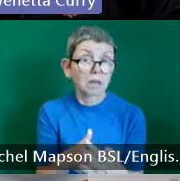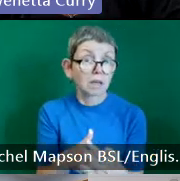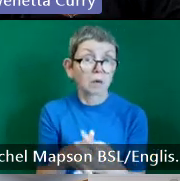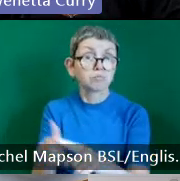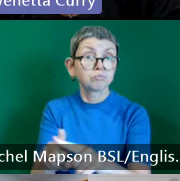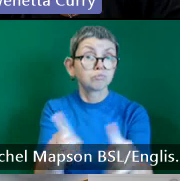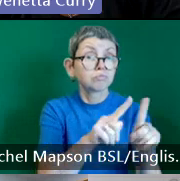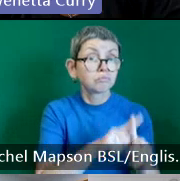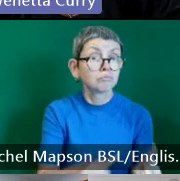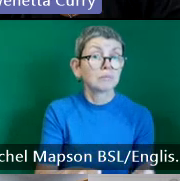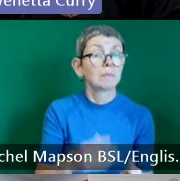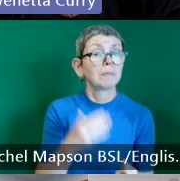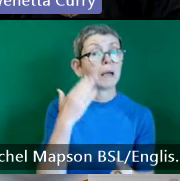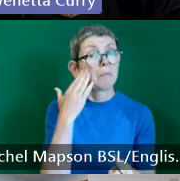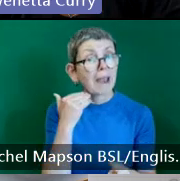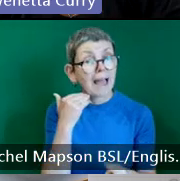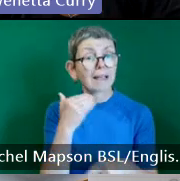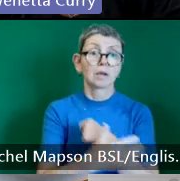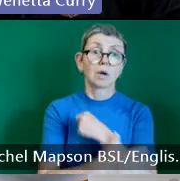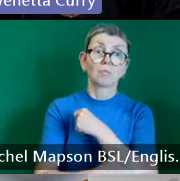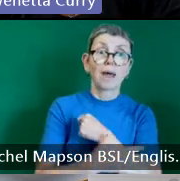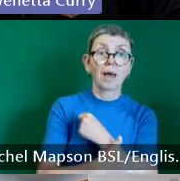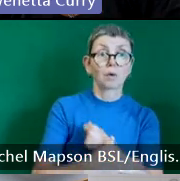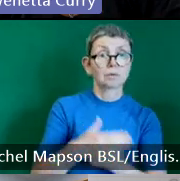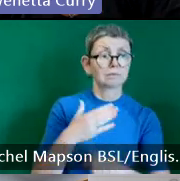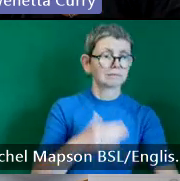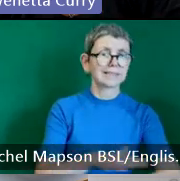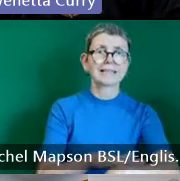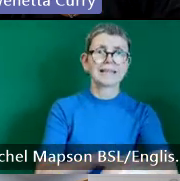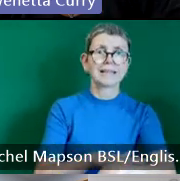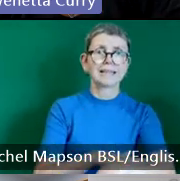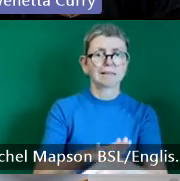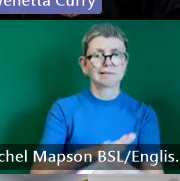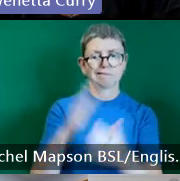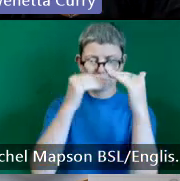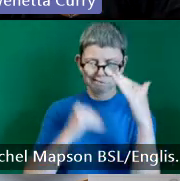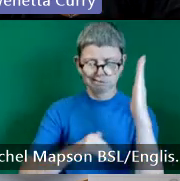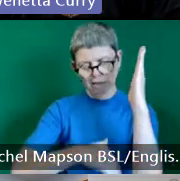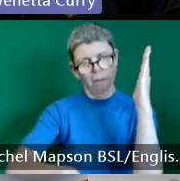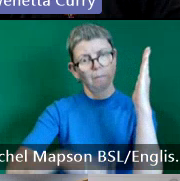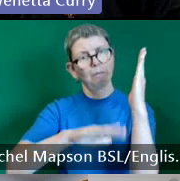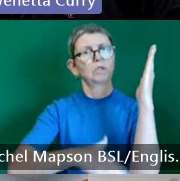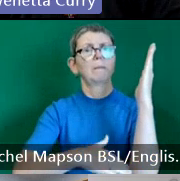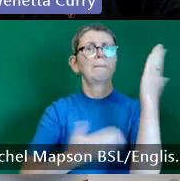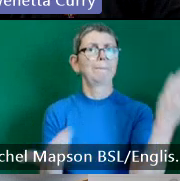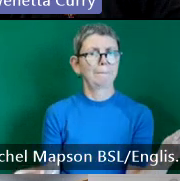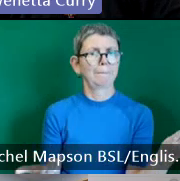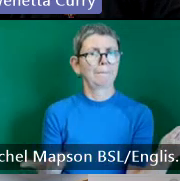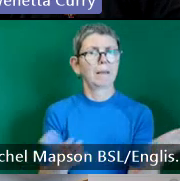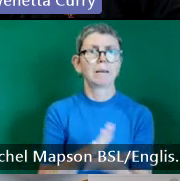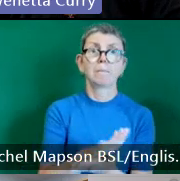Black and brown bodies have been placed at the bottom, experiencing higher rates of